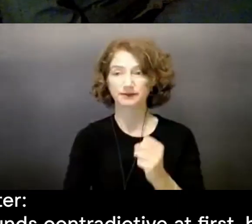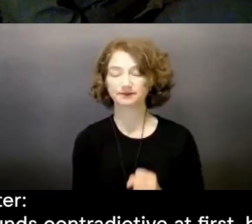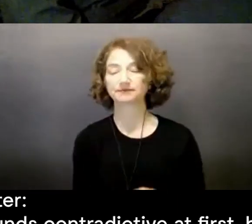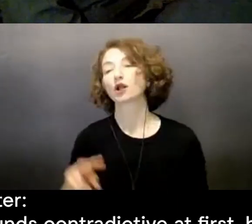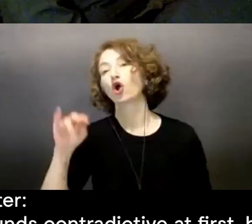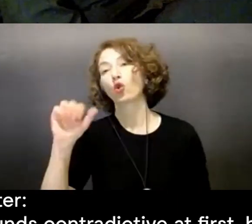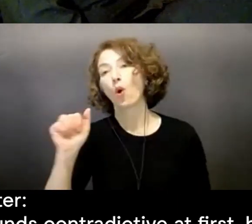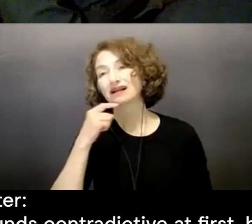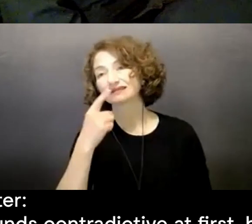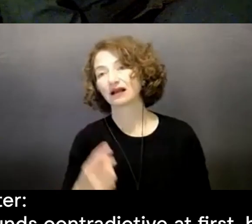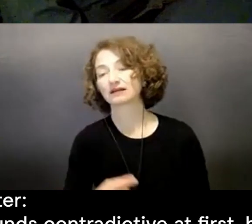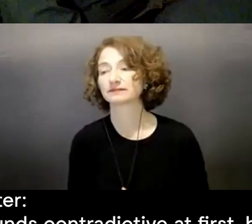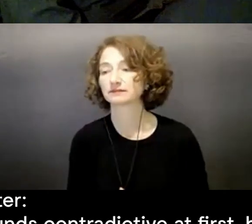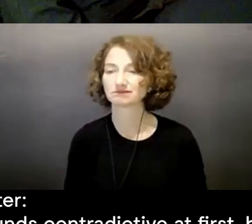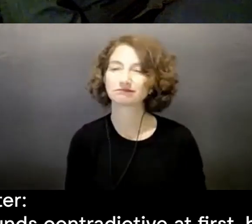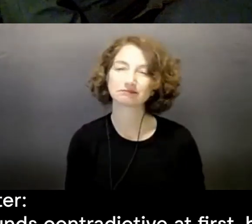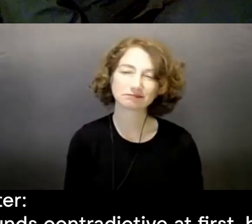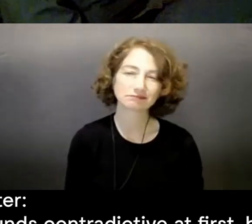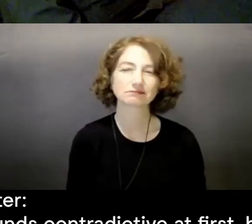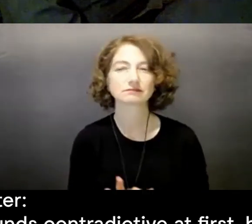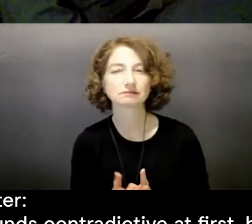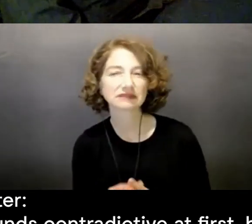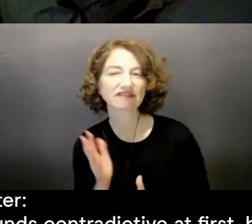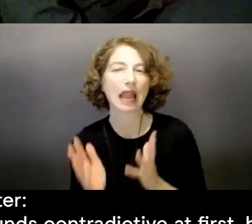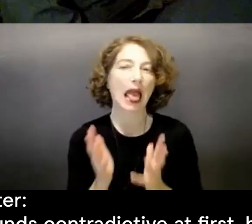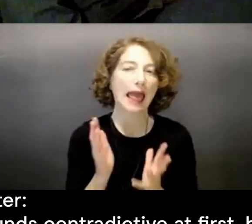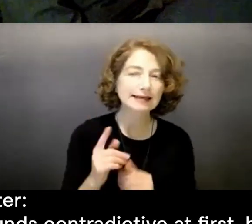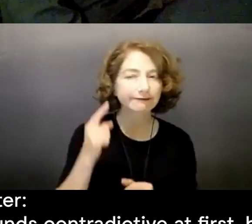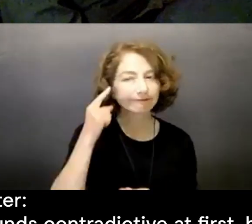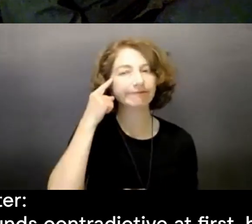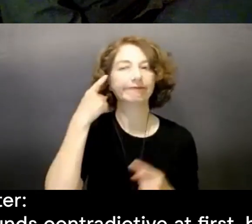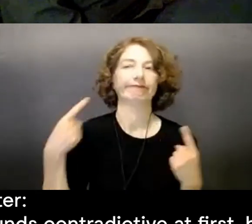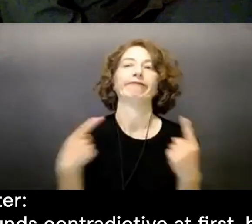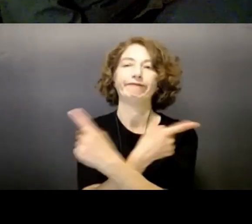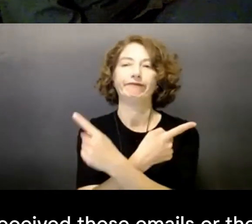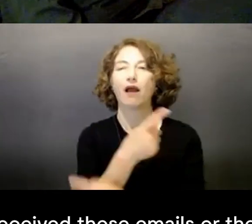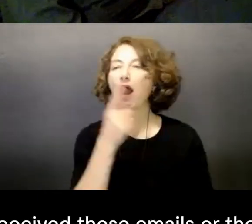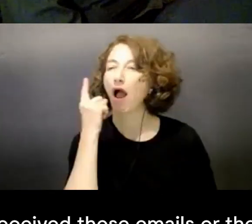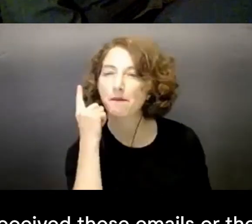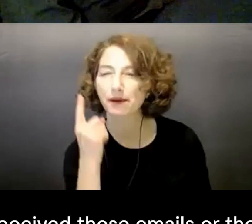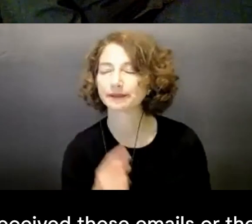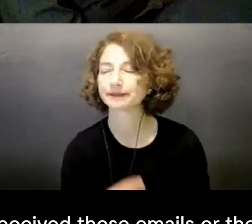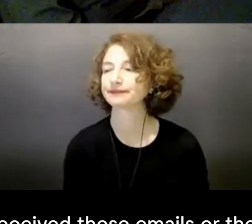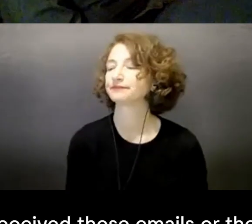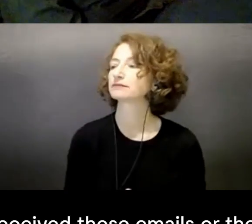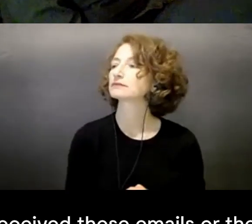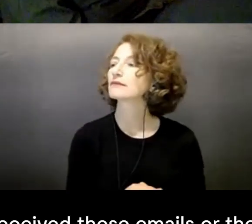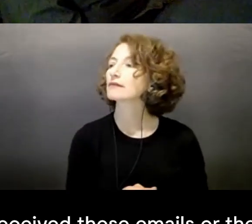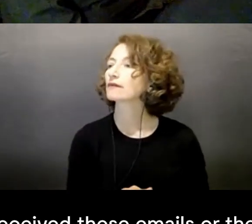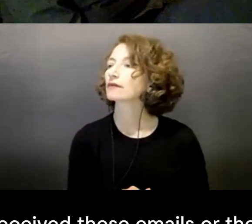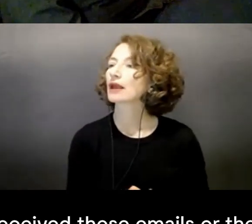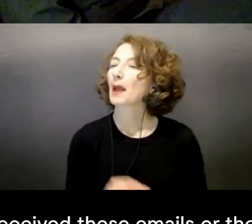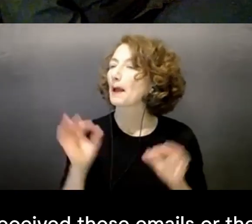that sounds contradictory at first, but what, of course, in the moment when